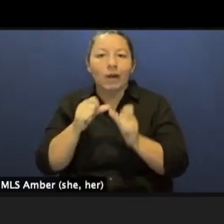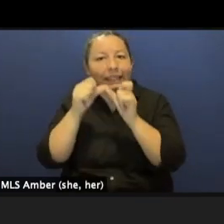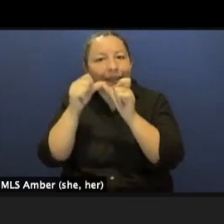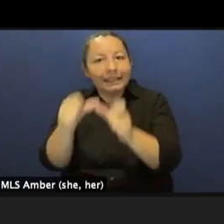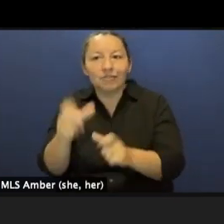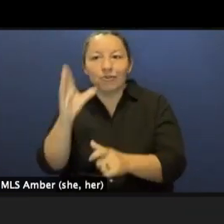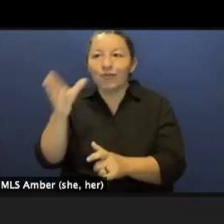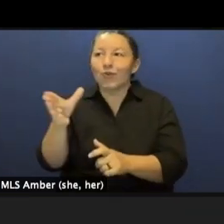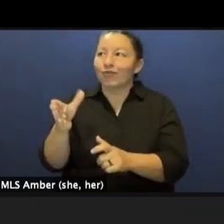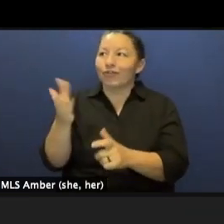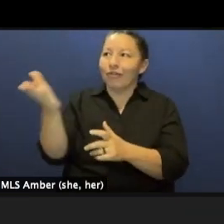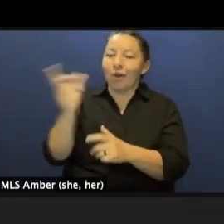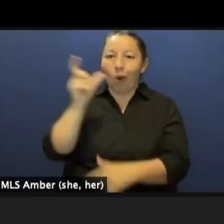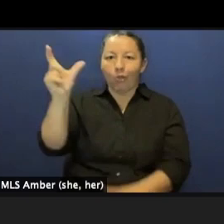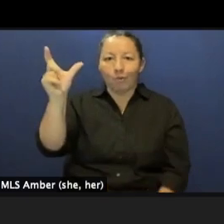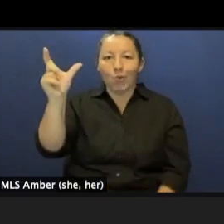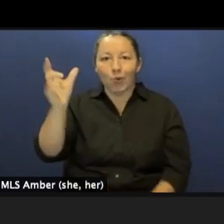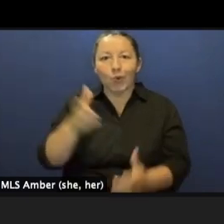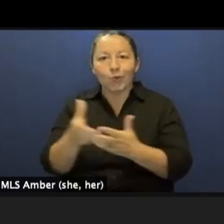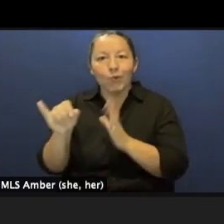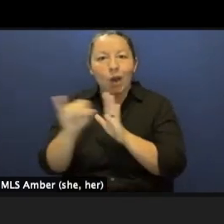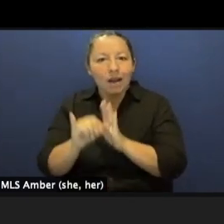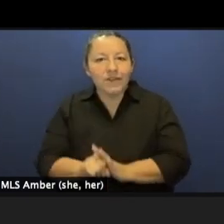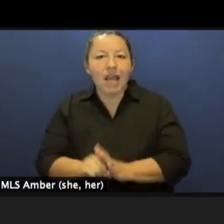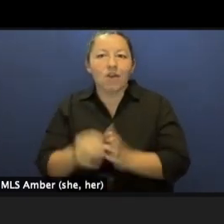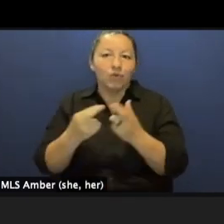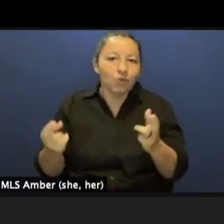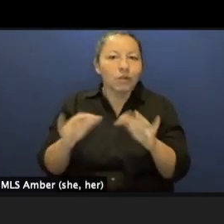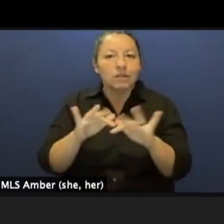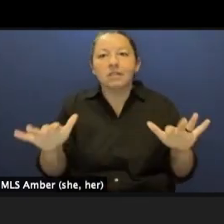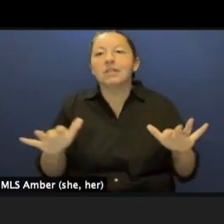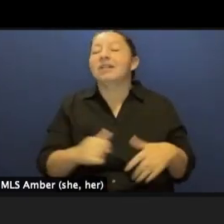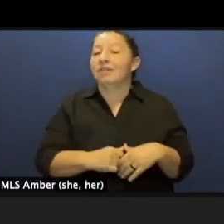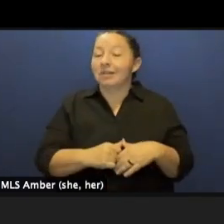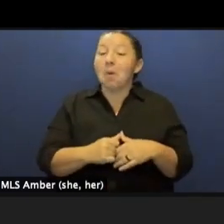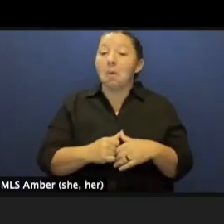moon through identification of resources. So just fantastic.